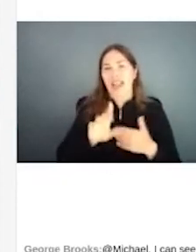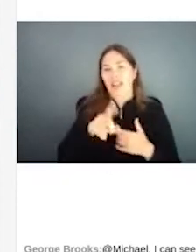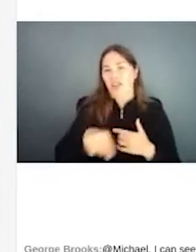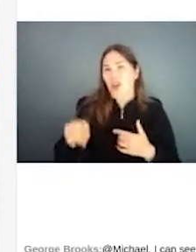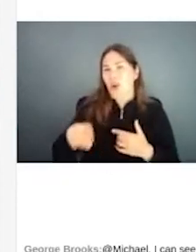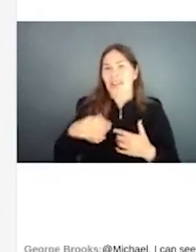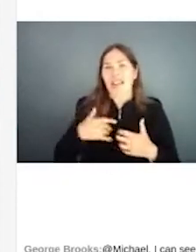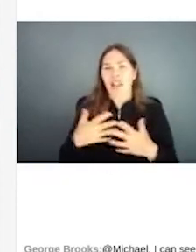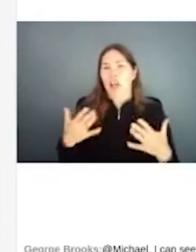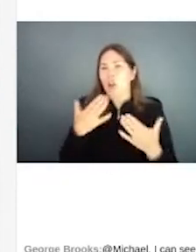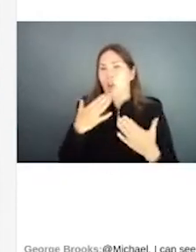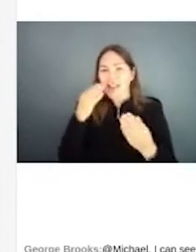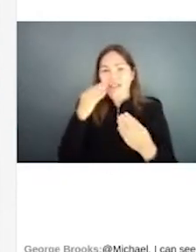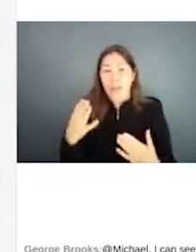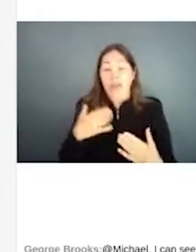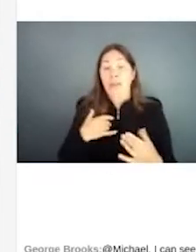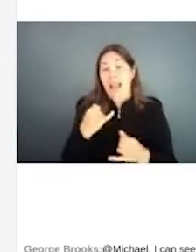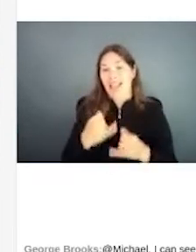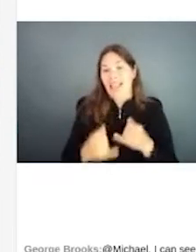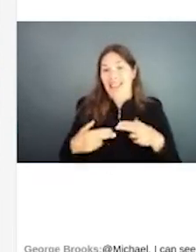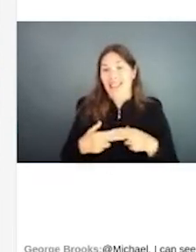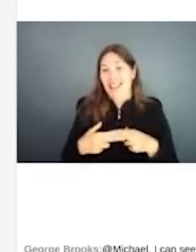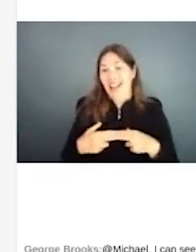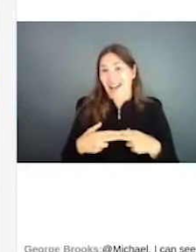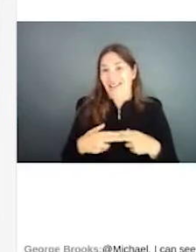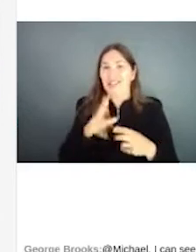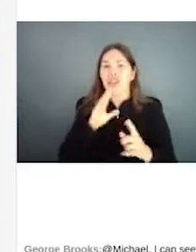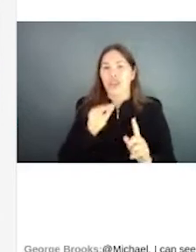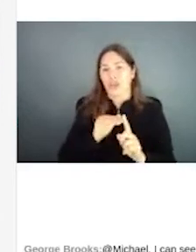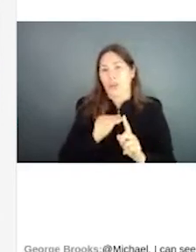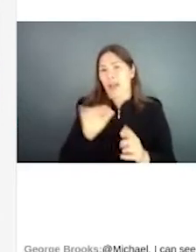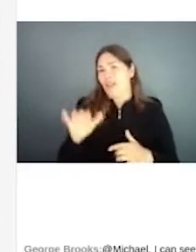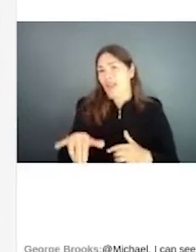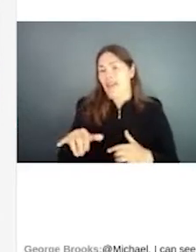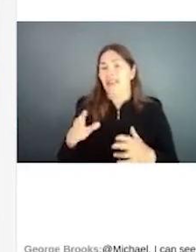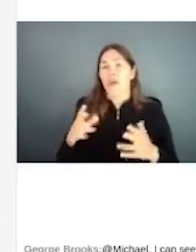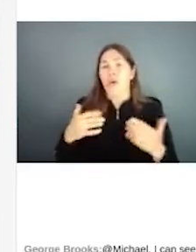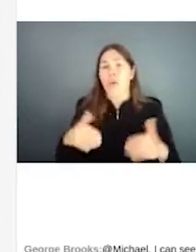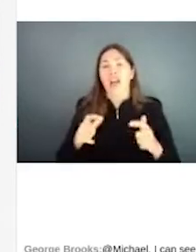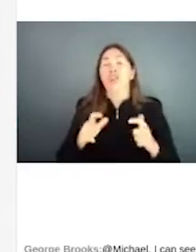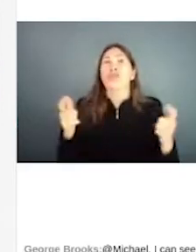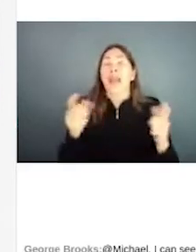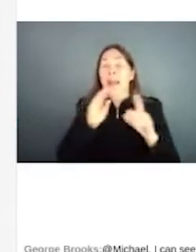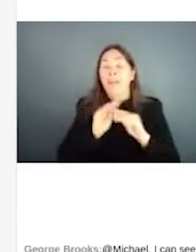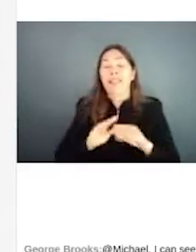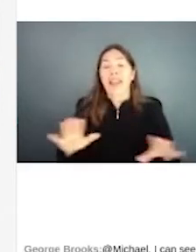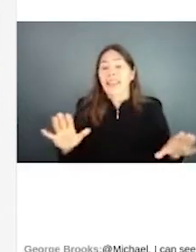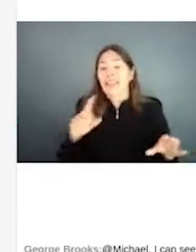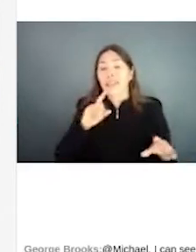lot of good info. And then my last slide is just a reminder that one of the greatest blessings we have in these